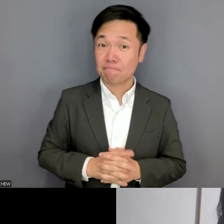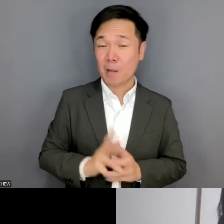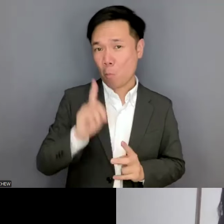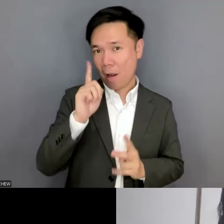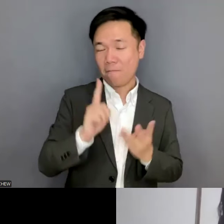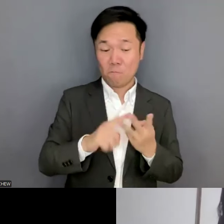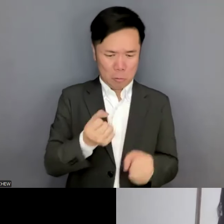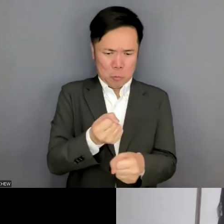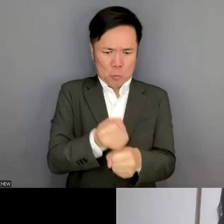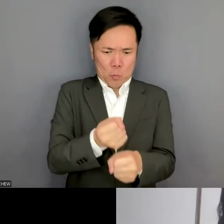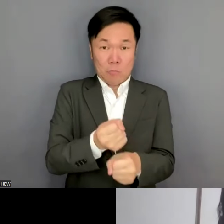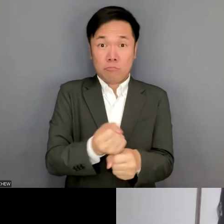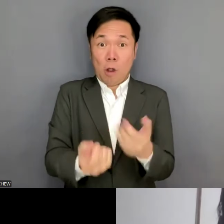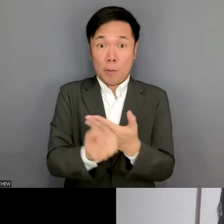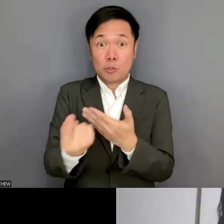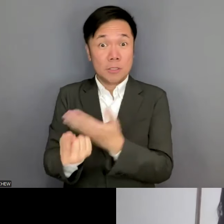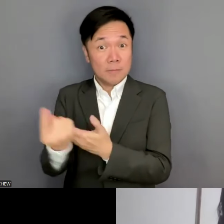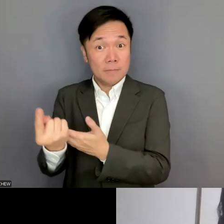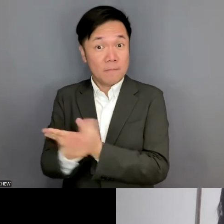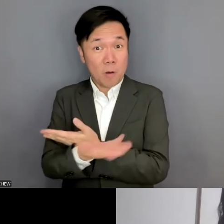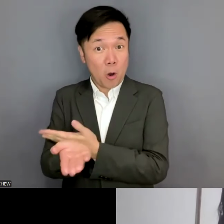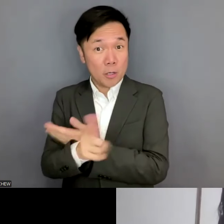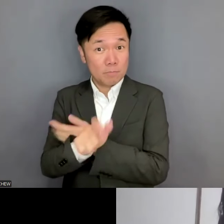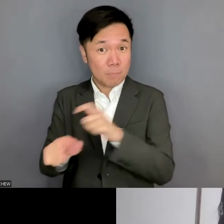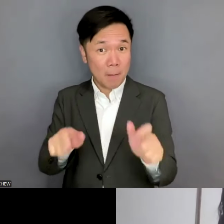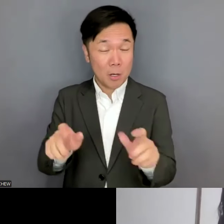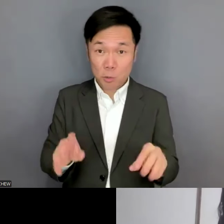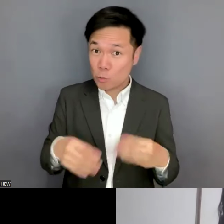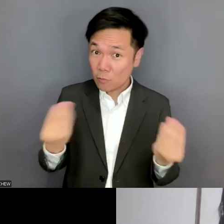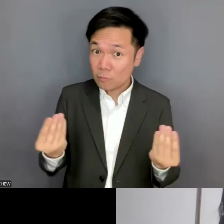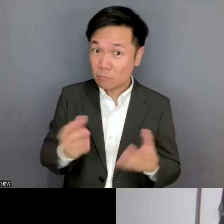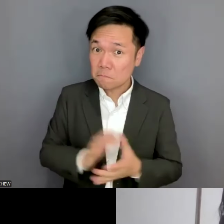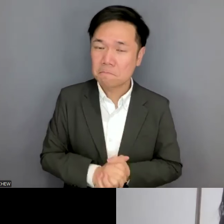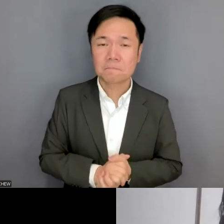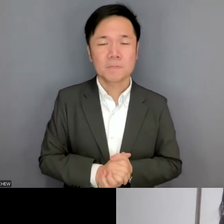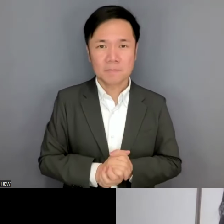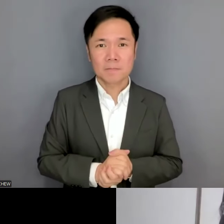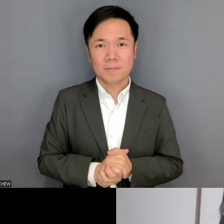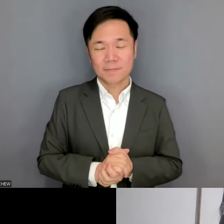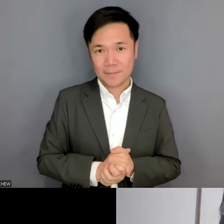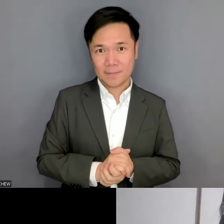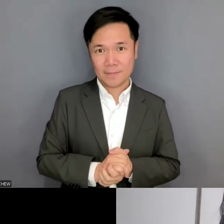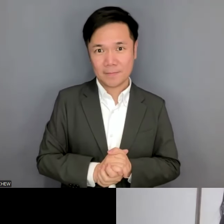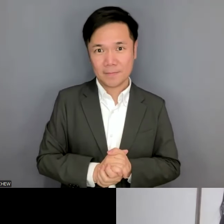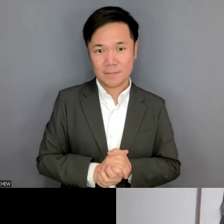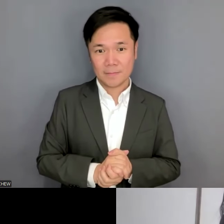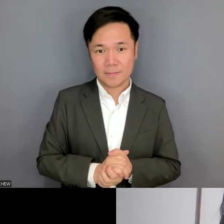employment opportunities for youth with disability. We find that in the